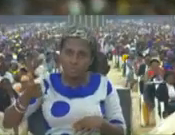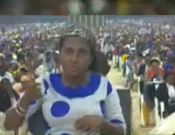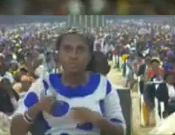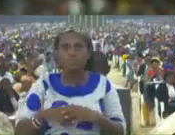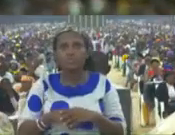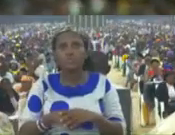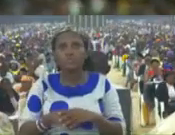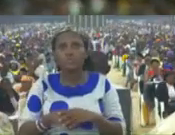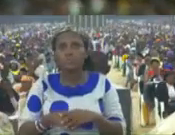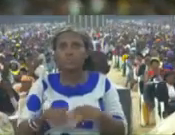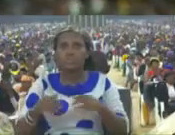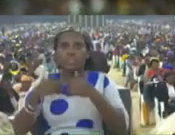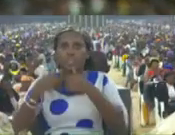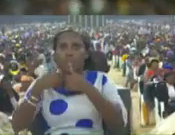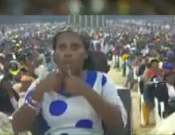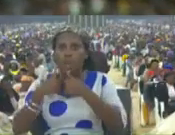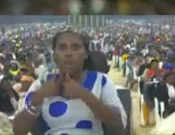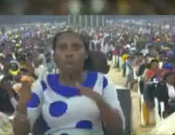and he lost everything.